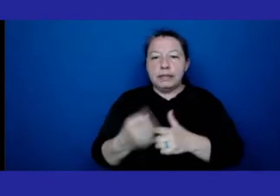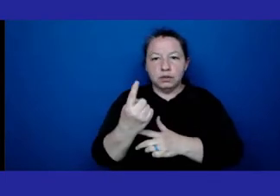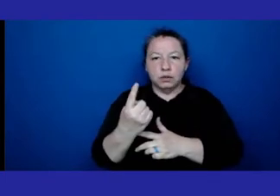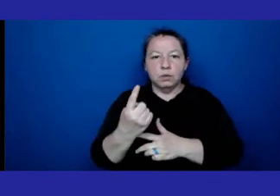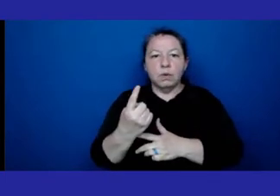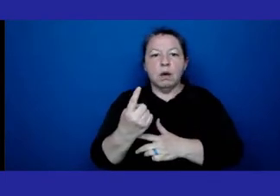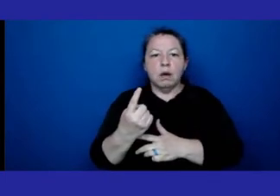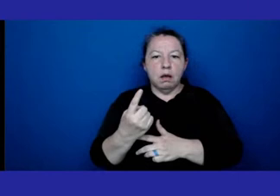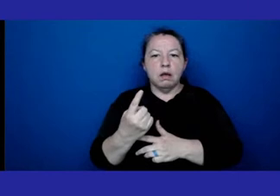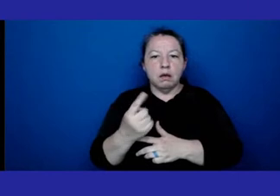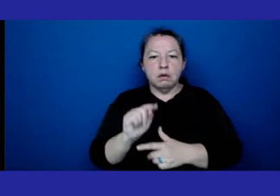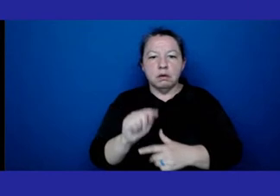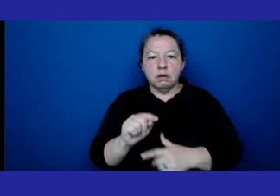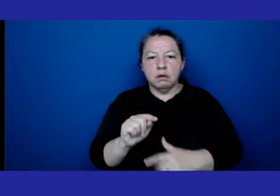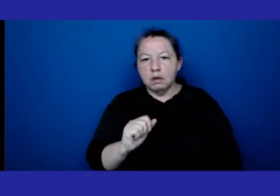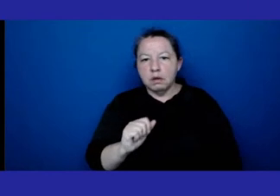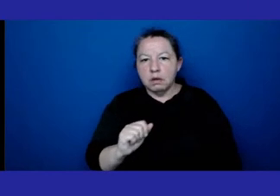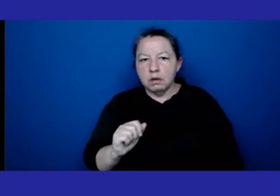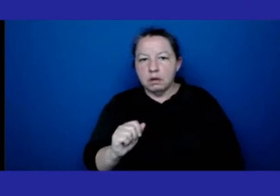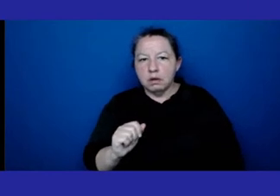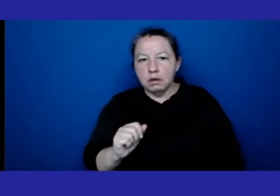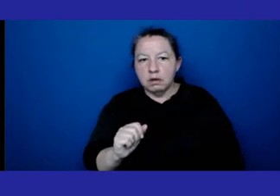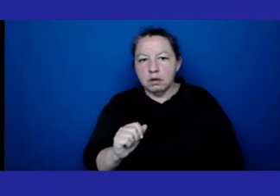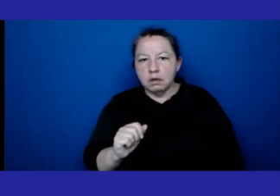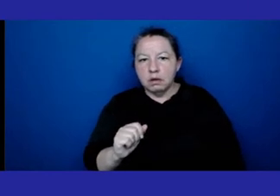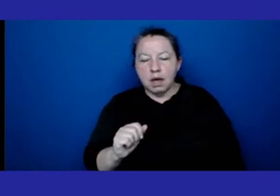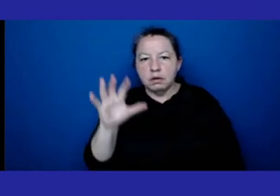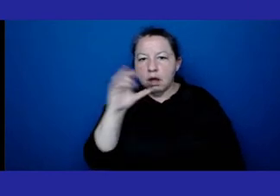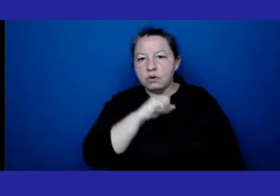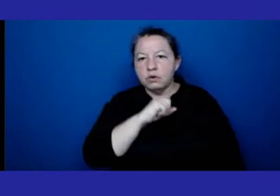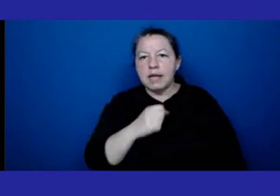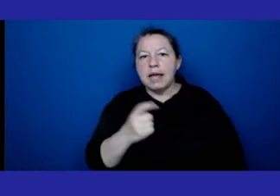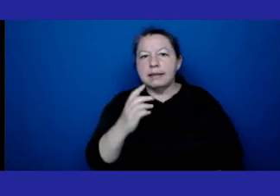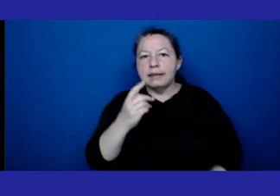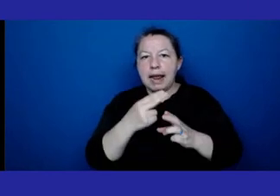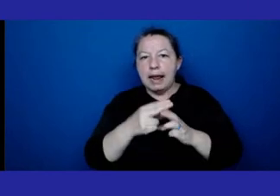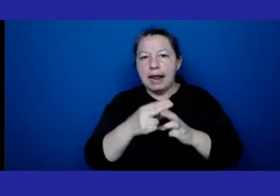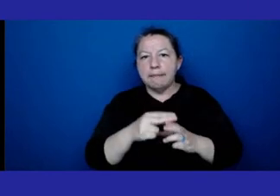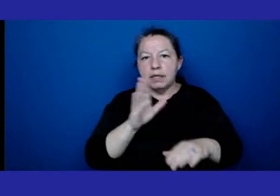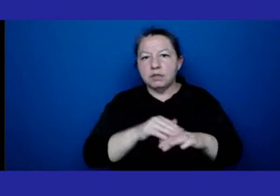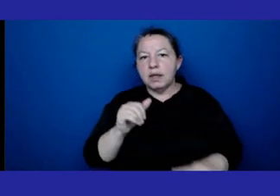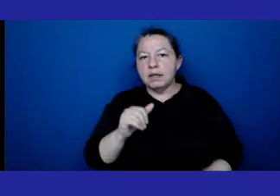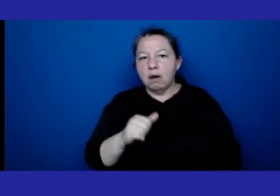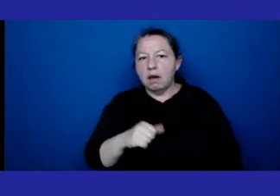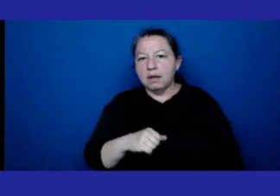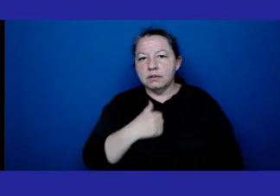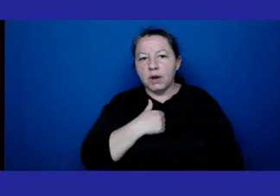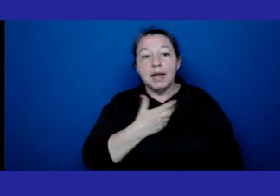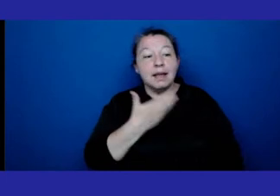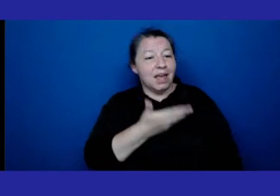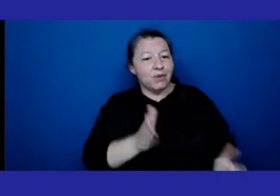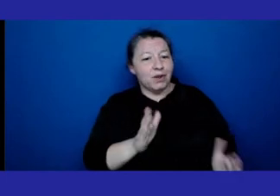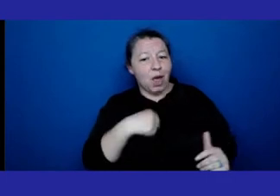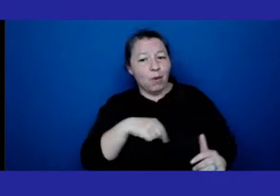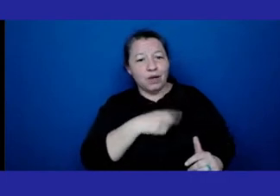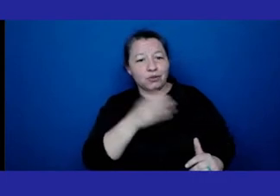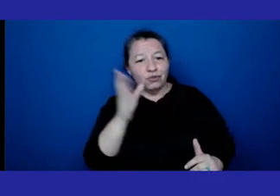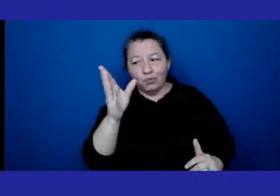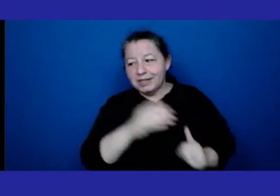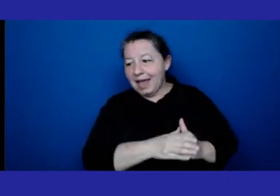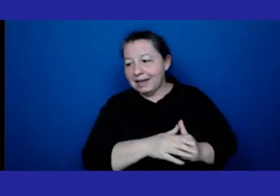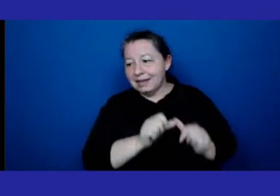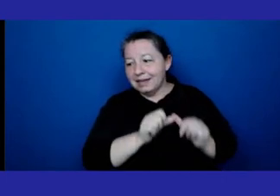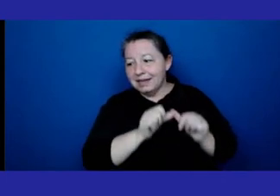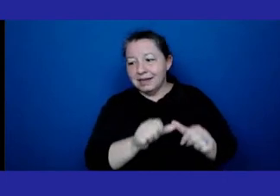Perez? Good morning. So thank you for letting us present on moving forward with